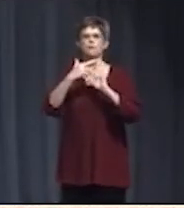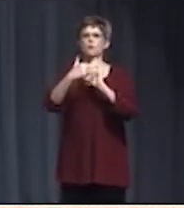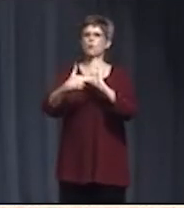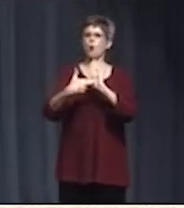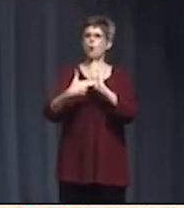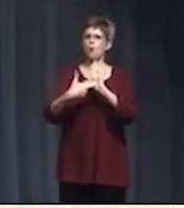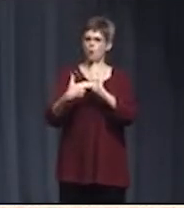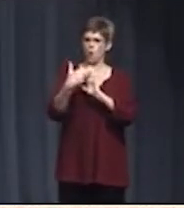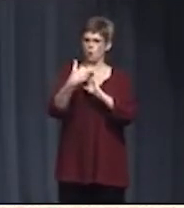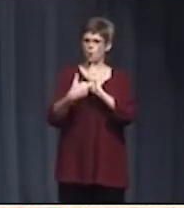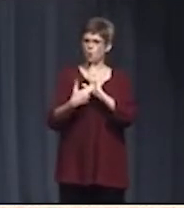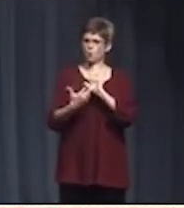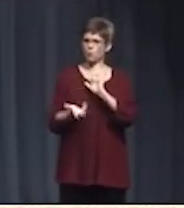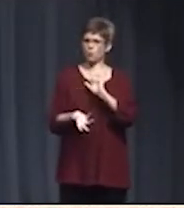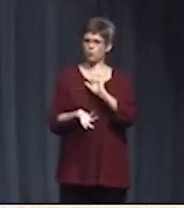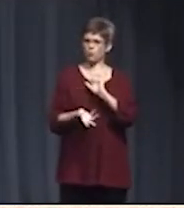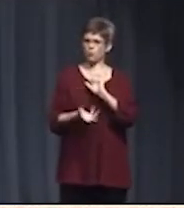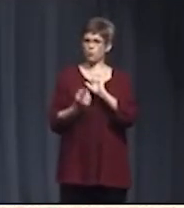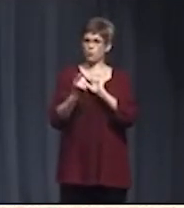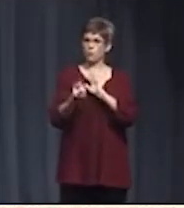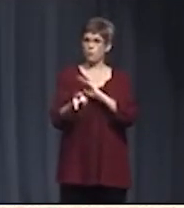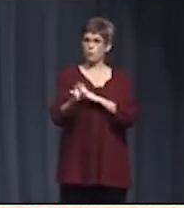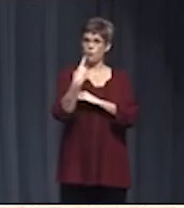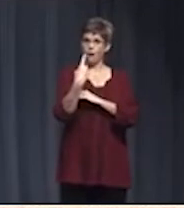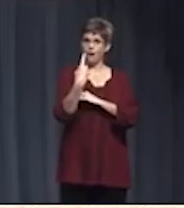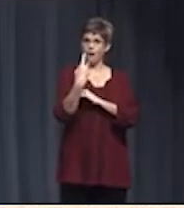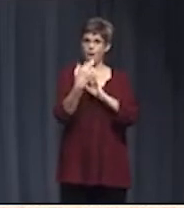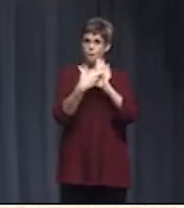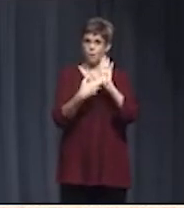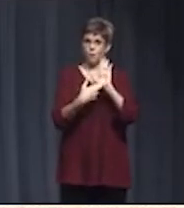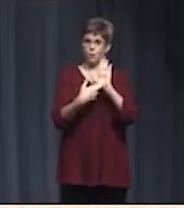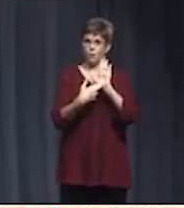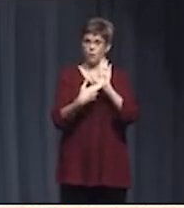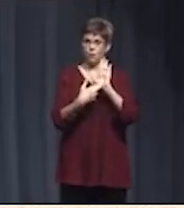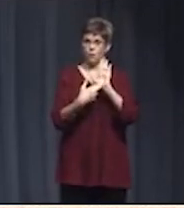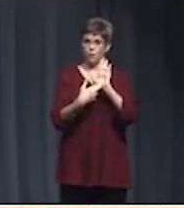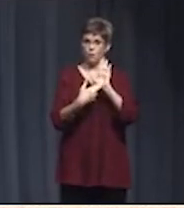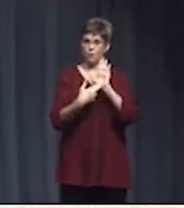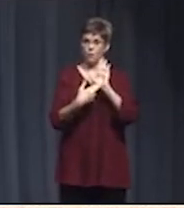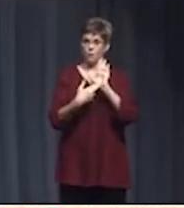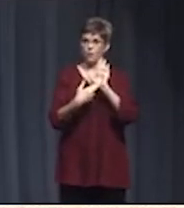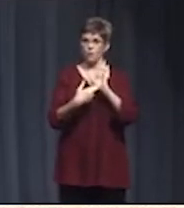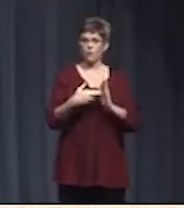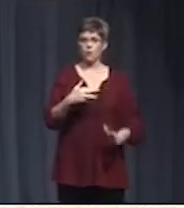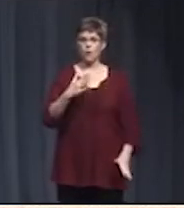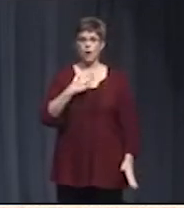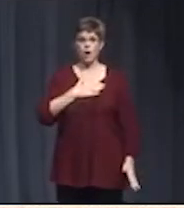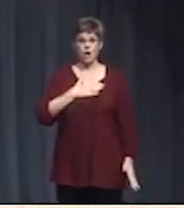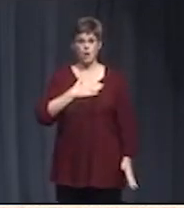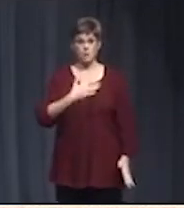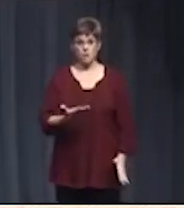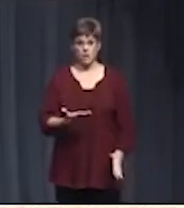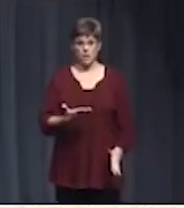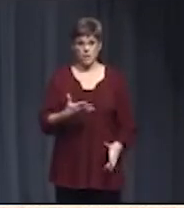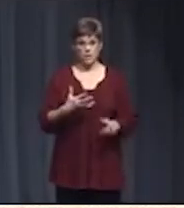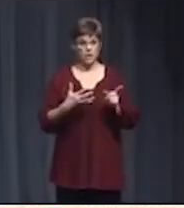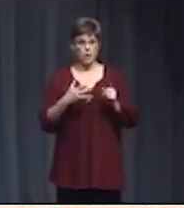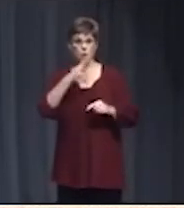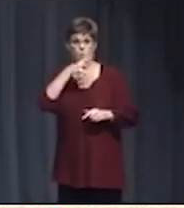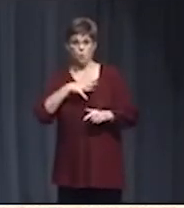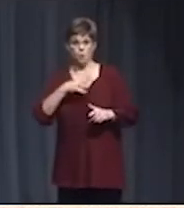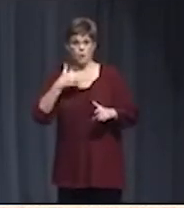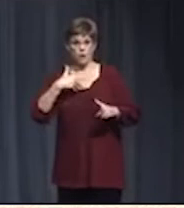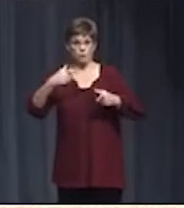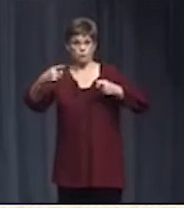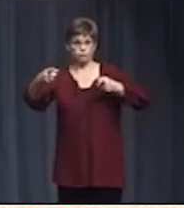rules. And one of the things is admitting when a woman has control or power over you